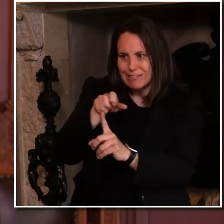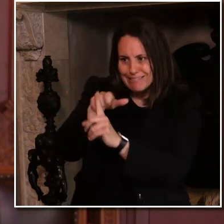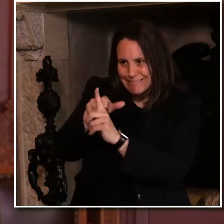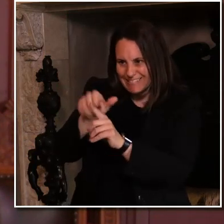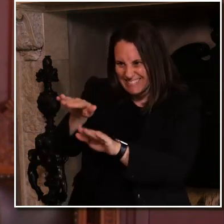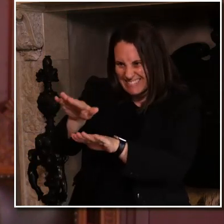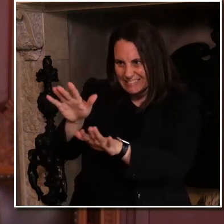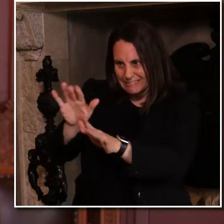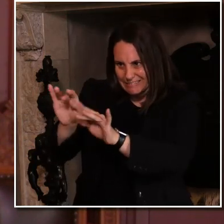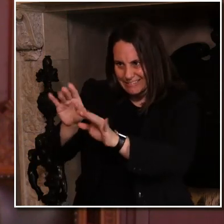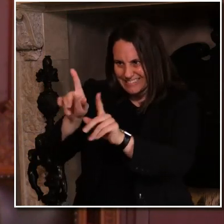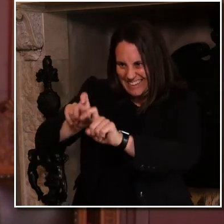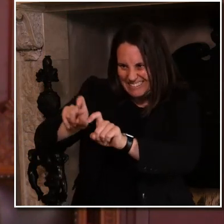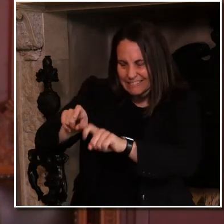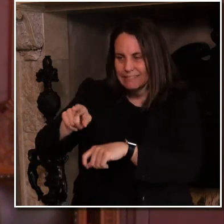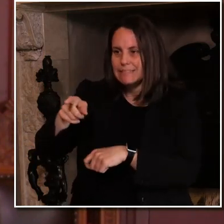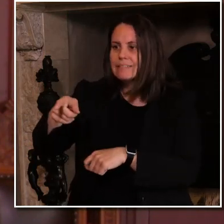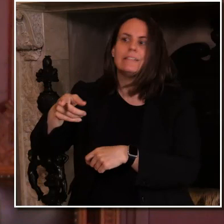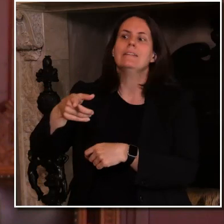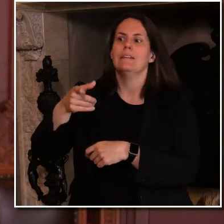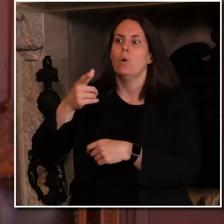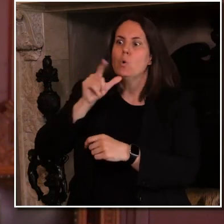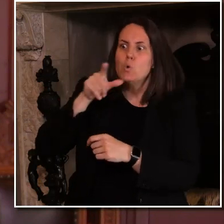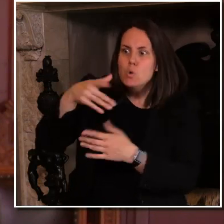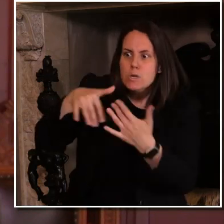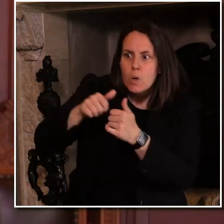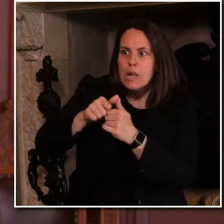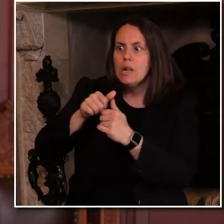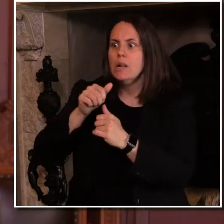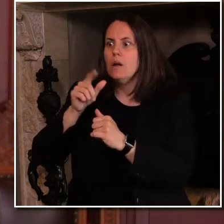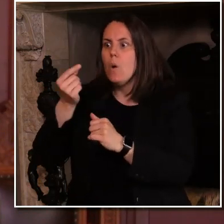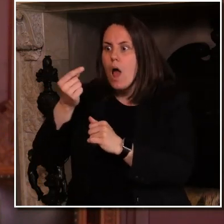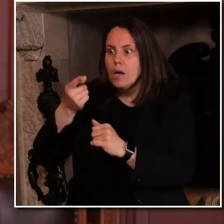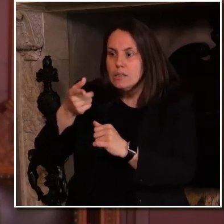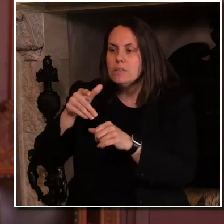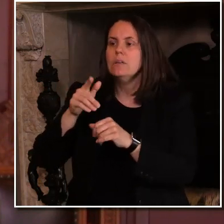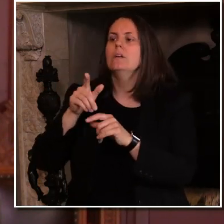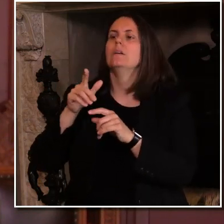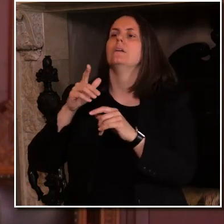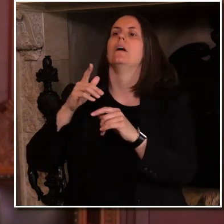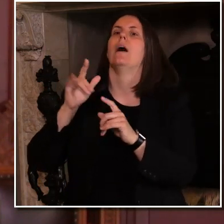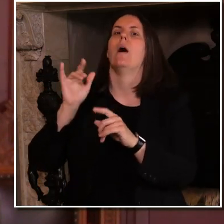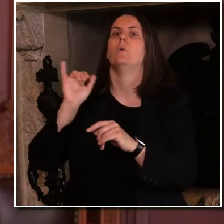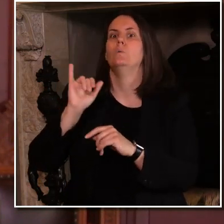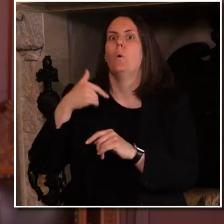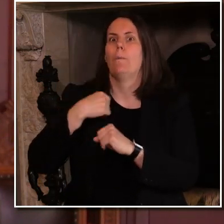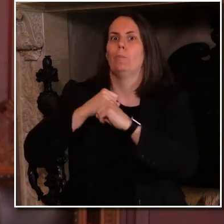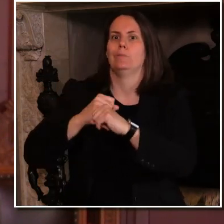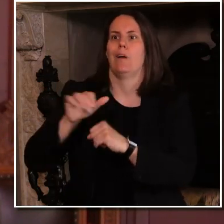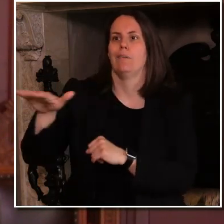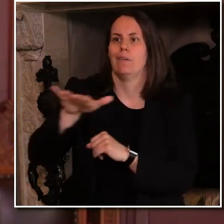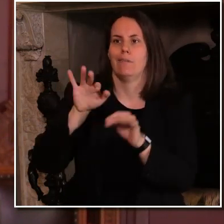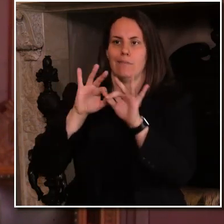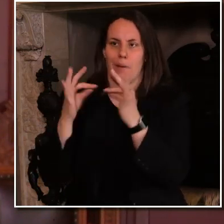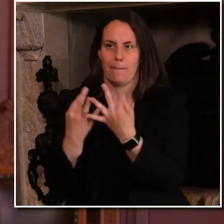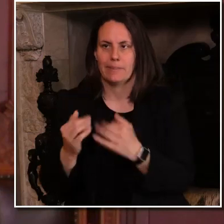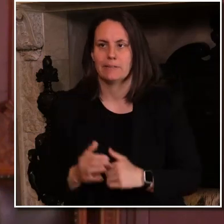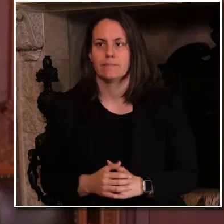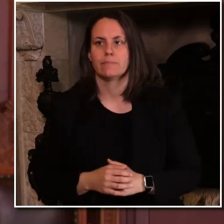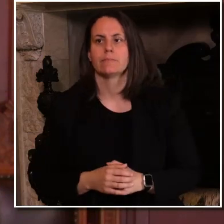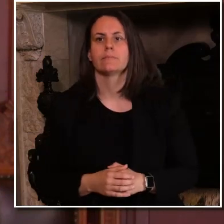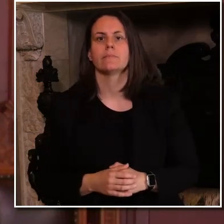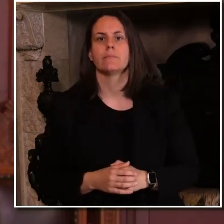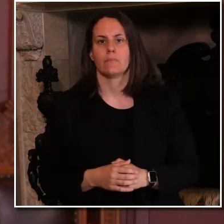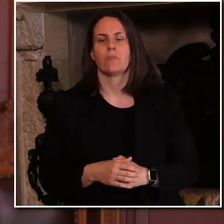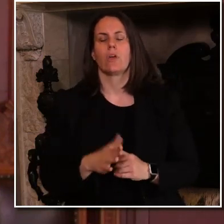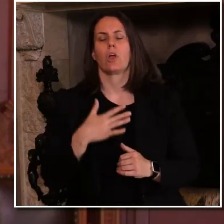tested, and also making sure that we do it in a culturally appropriate way, because we're